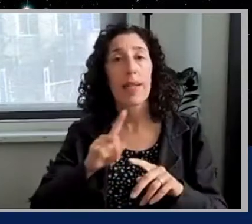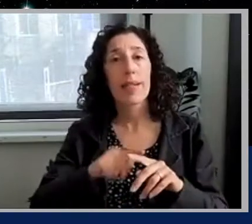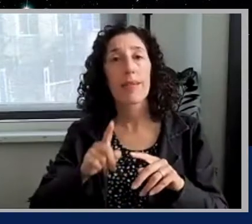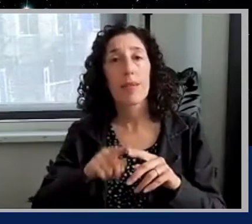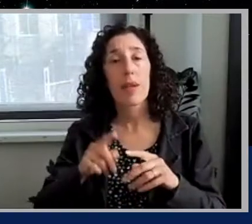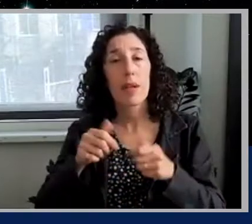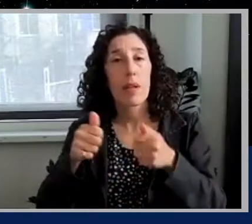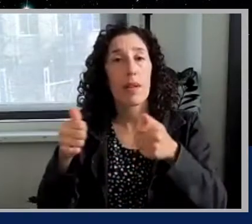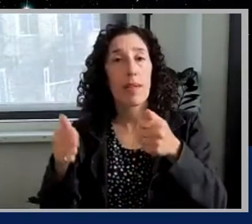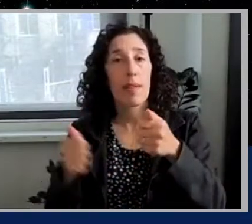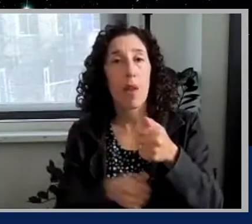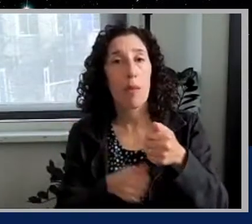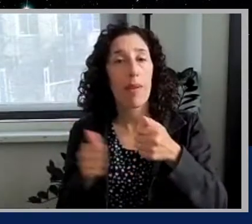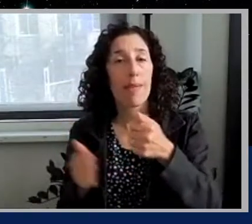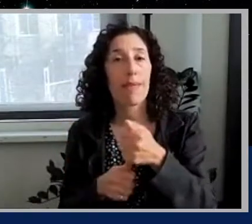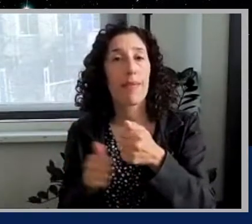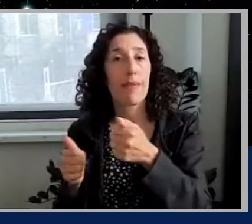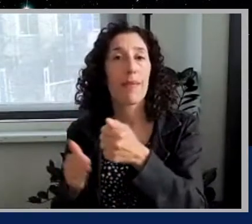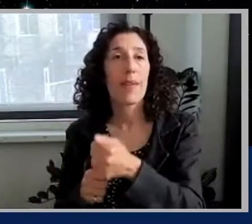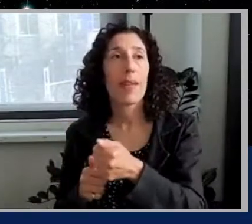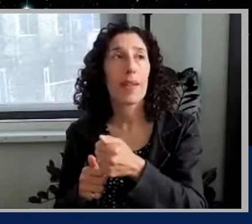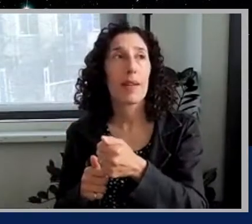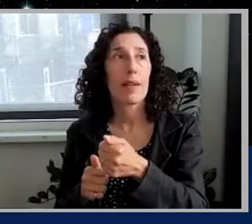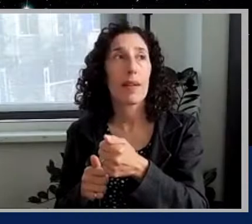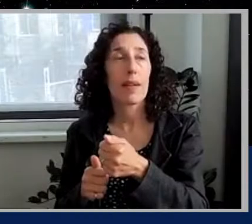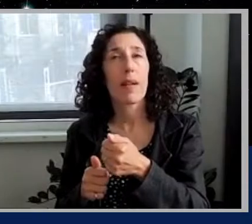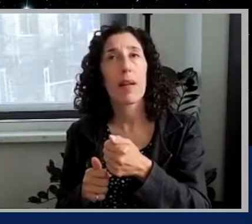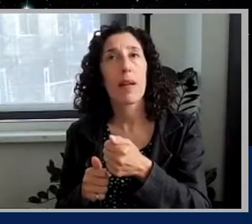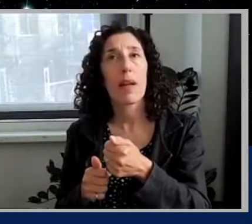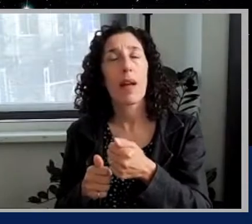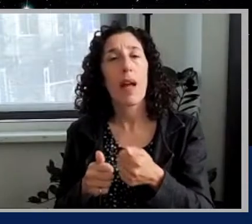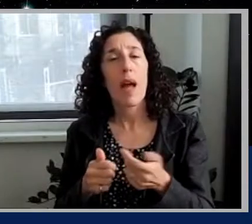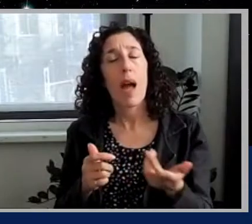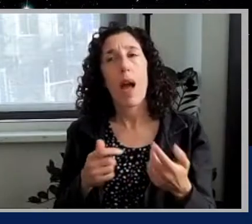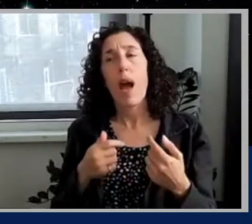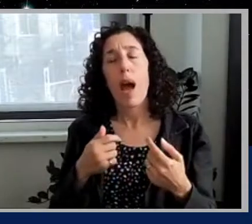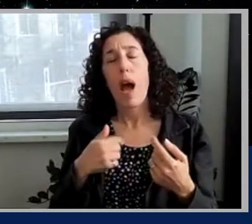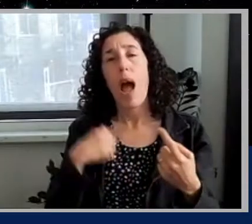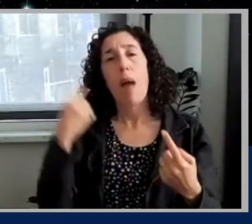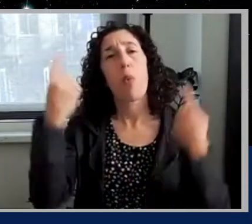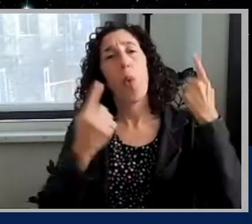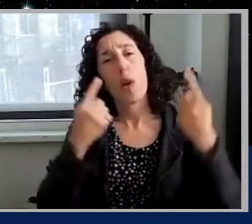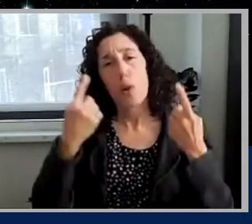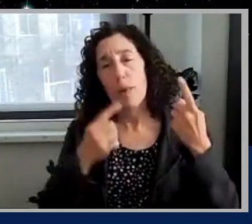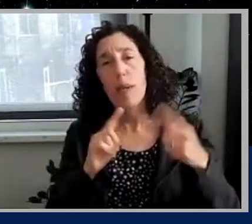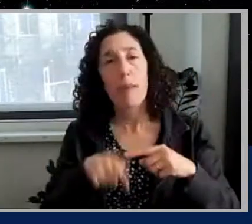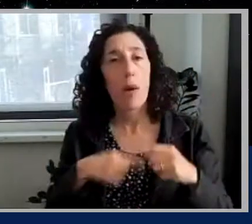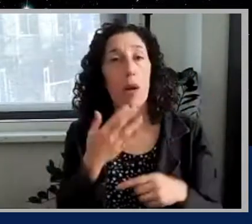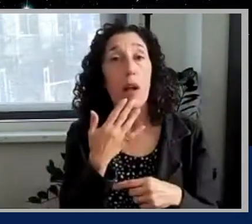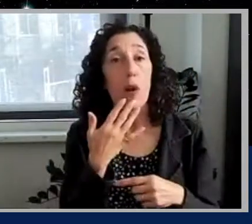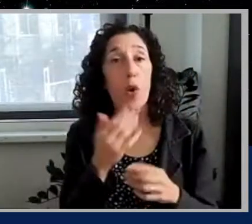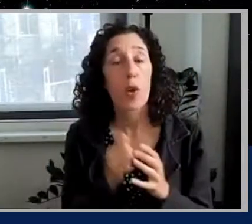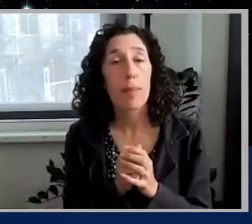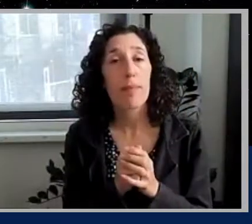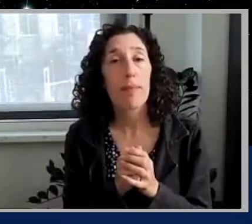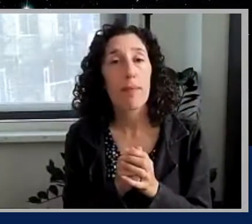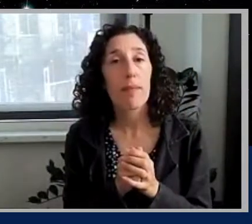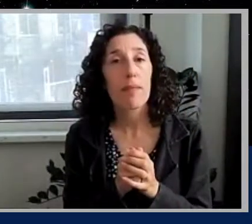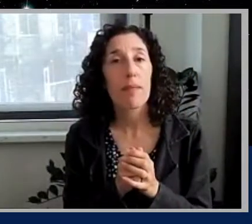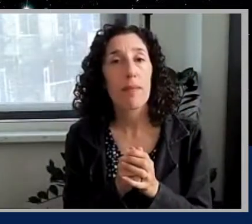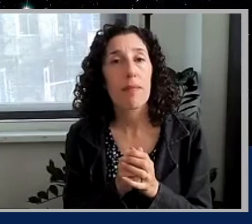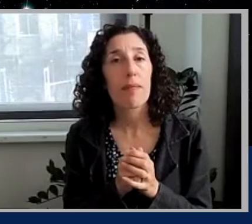color schemes are. Like, I always tell people, like, you have to look at the